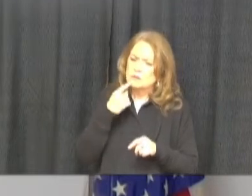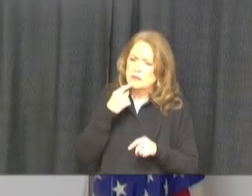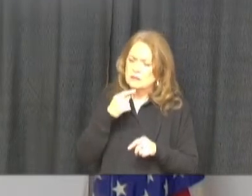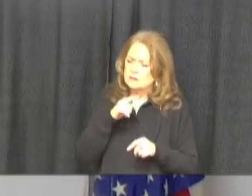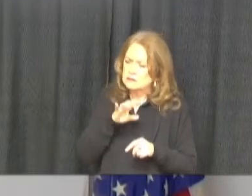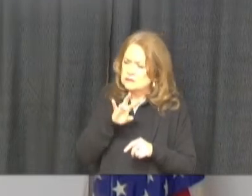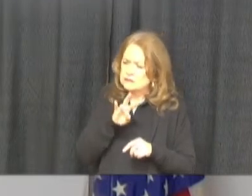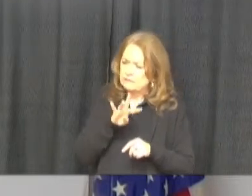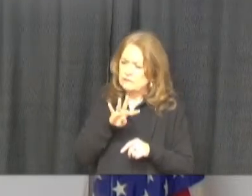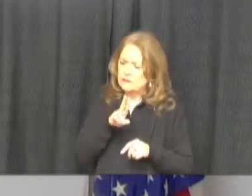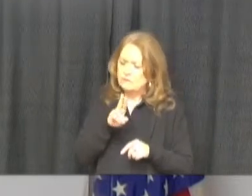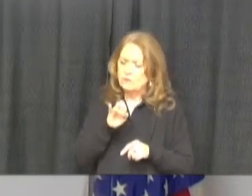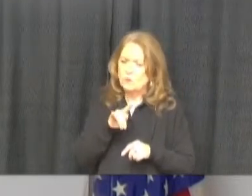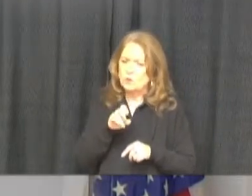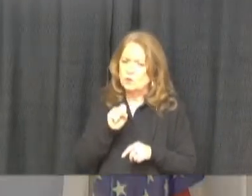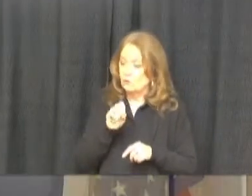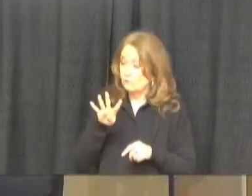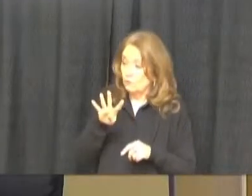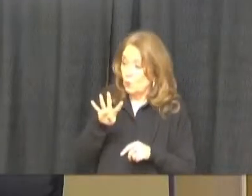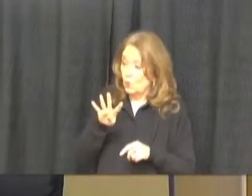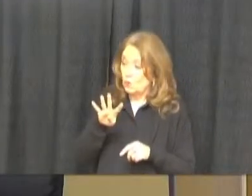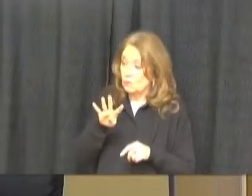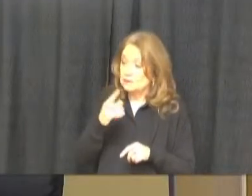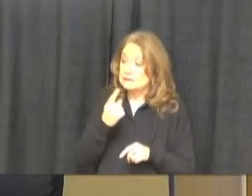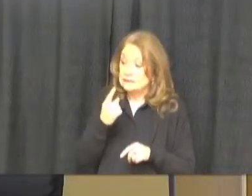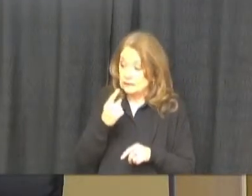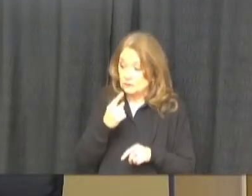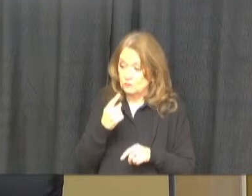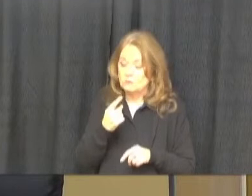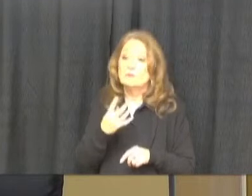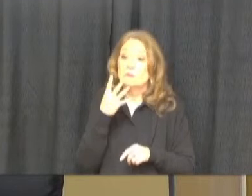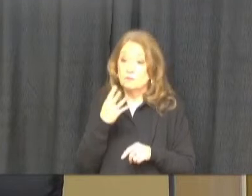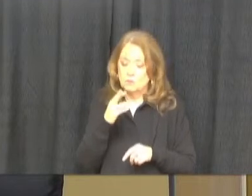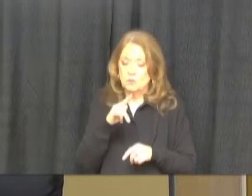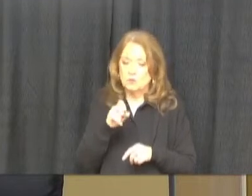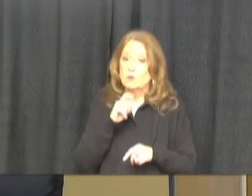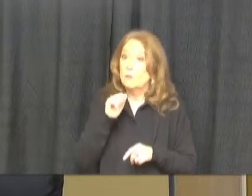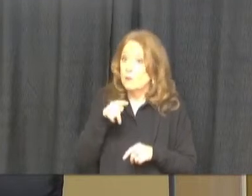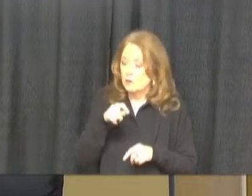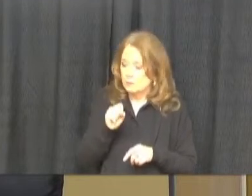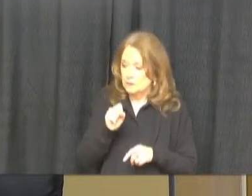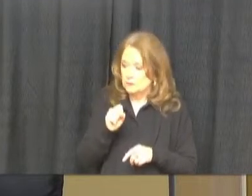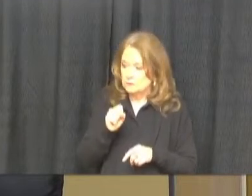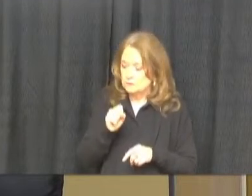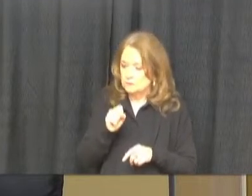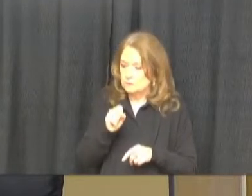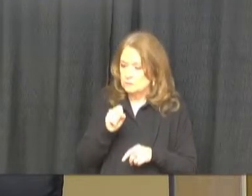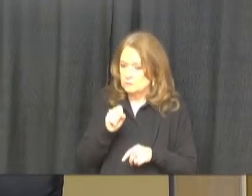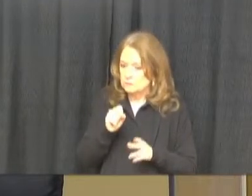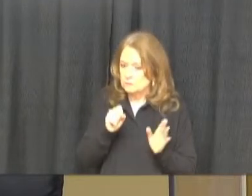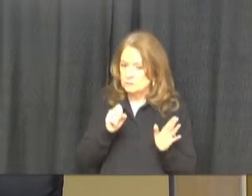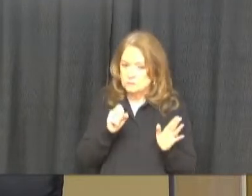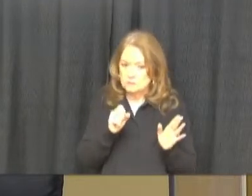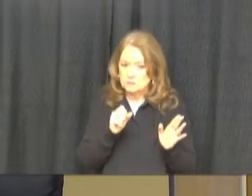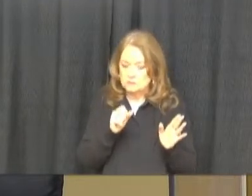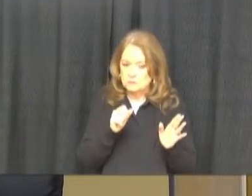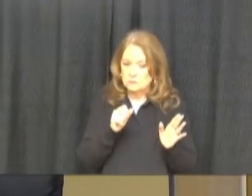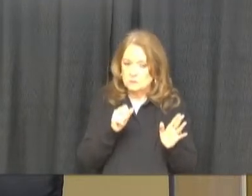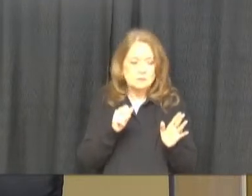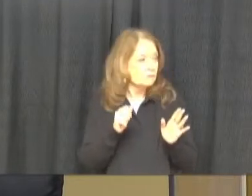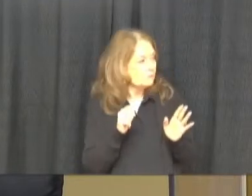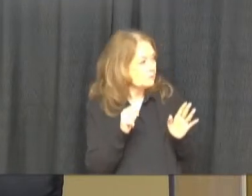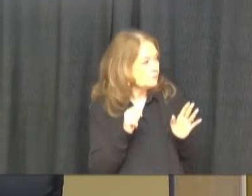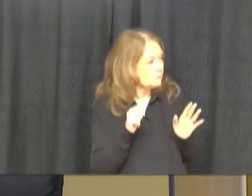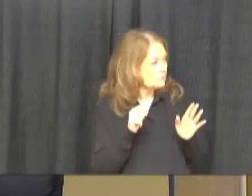these are single-family homes, is that correct? Yes. No apartments? No, R6. Any oppositions from any of the